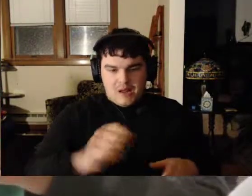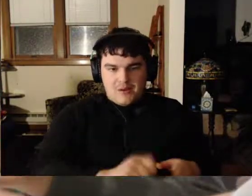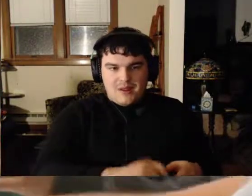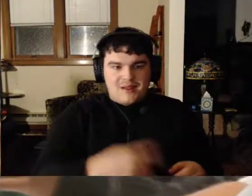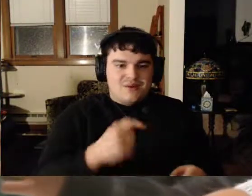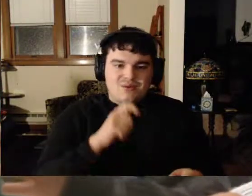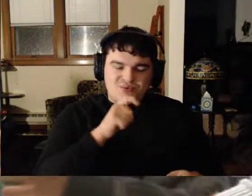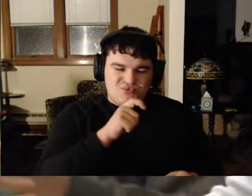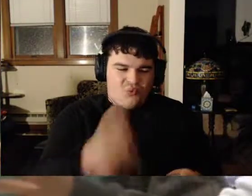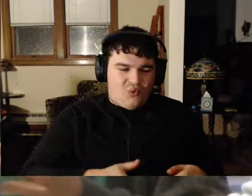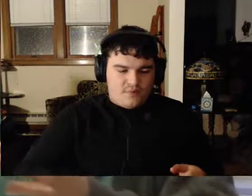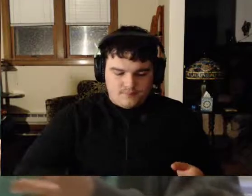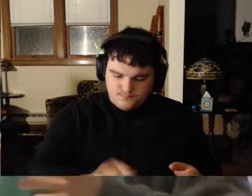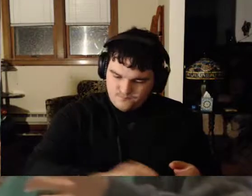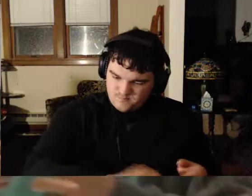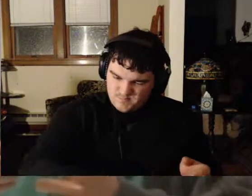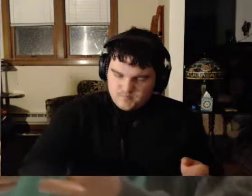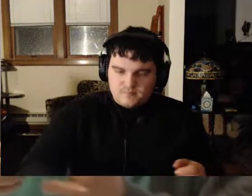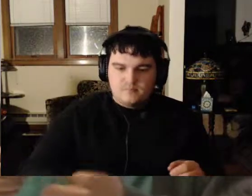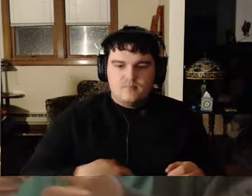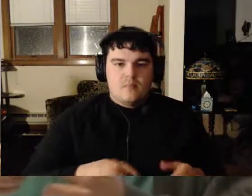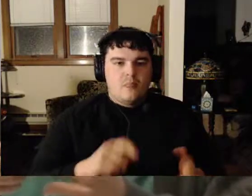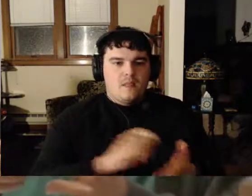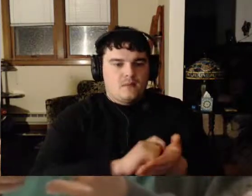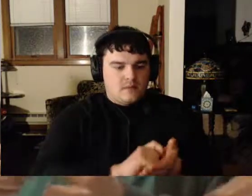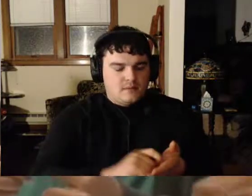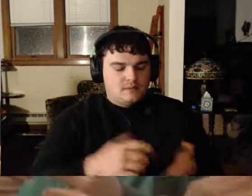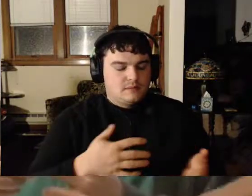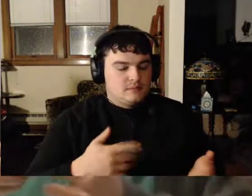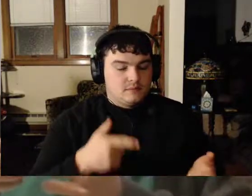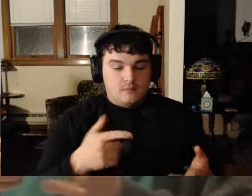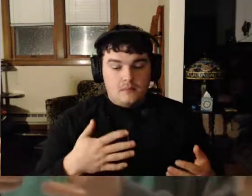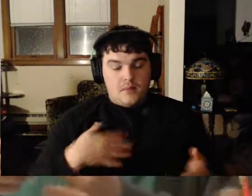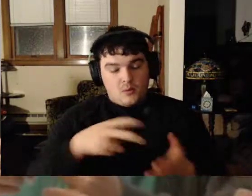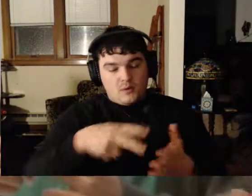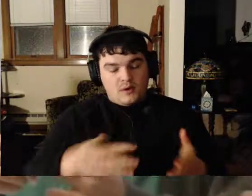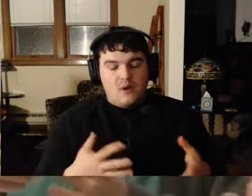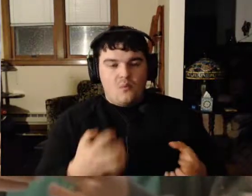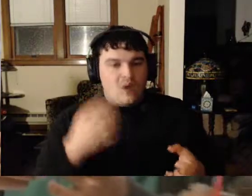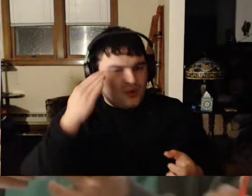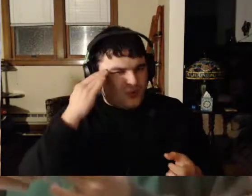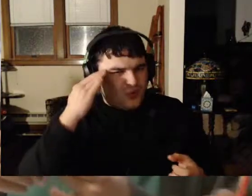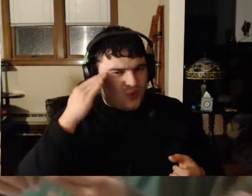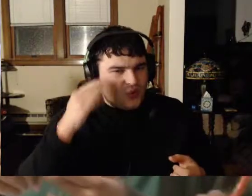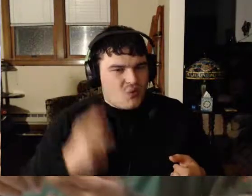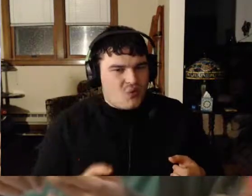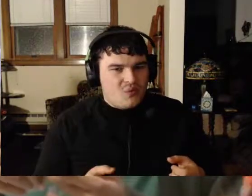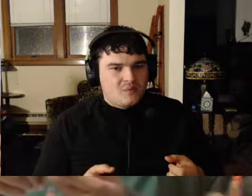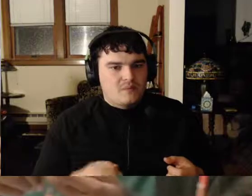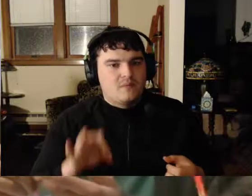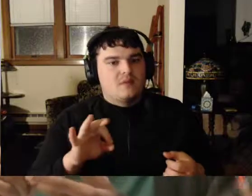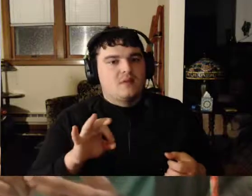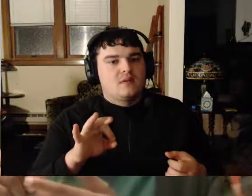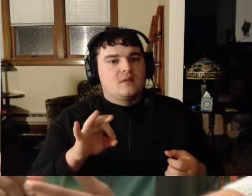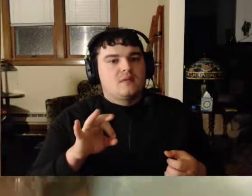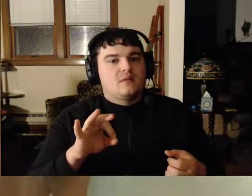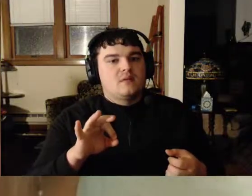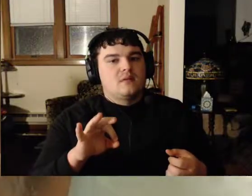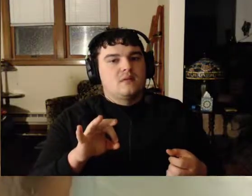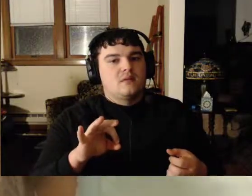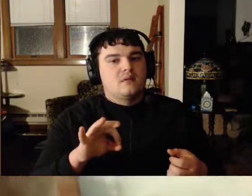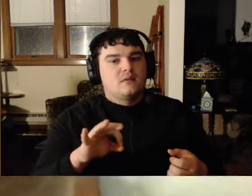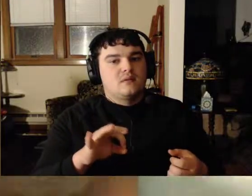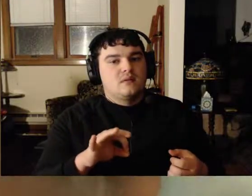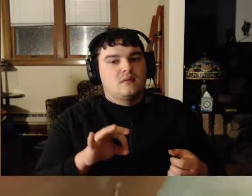all right. And just write it right here. I want my reader to know what? Some facts about the